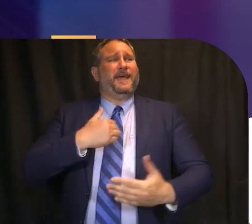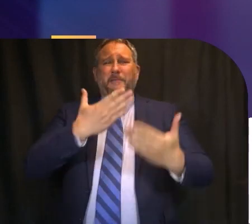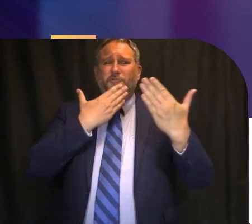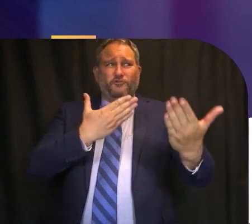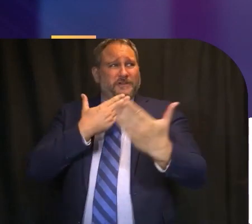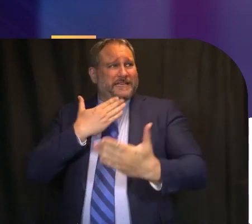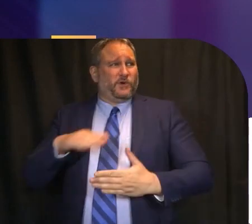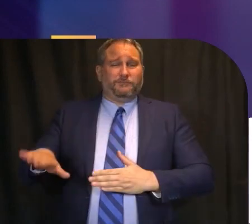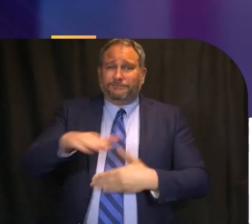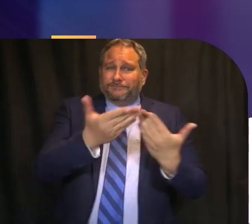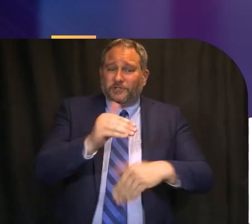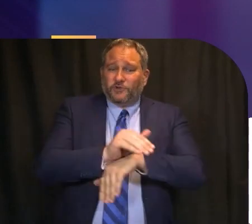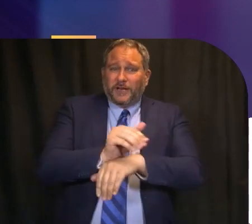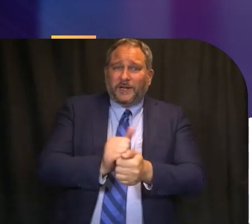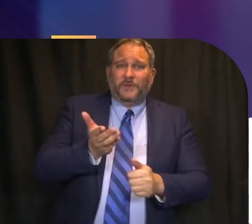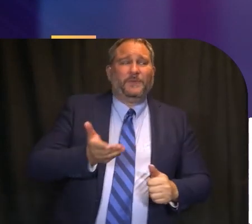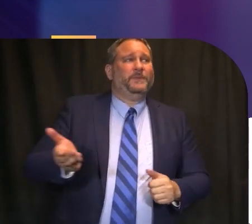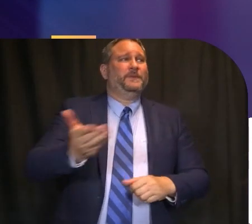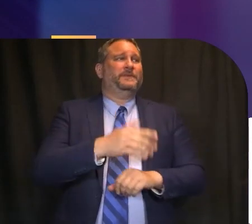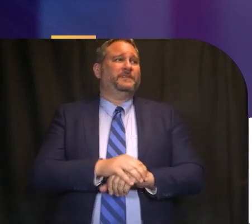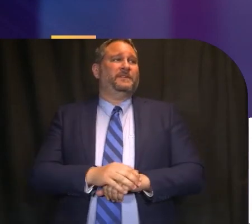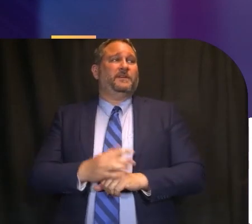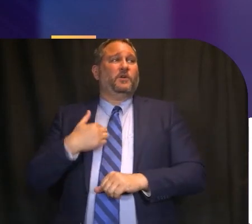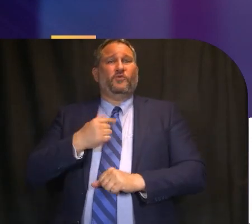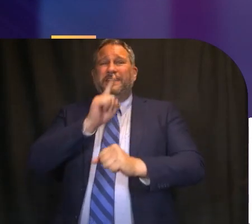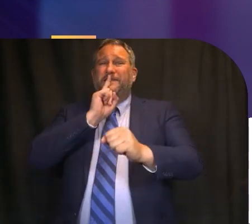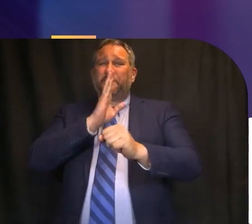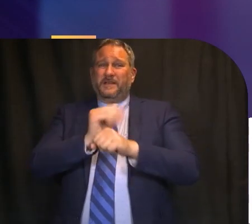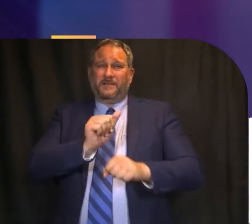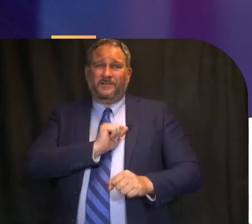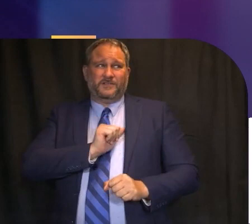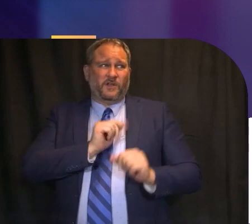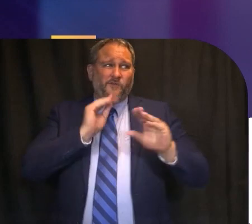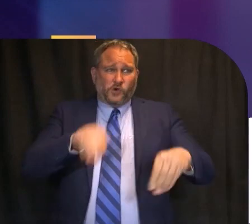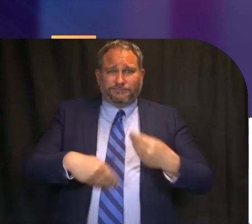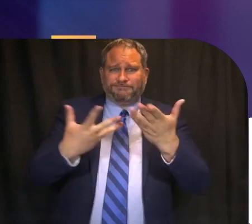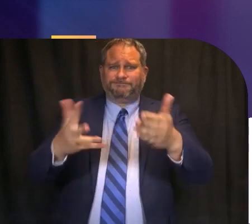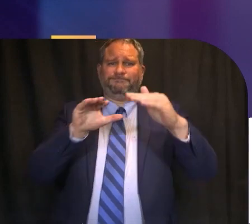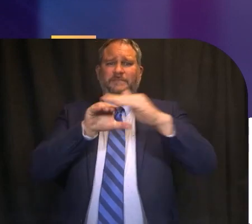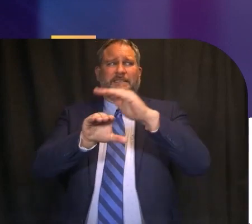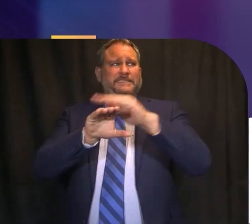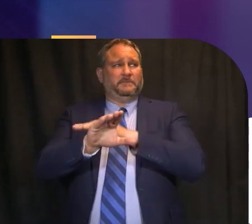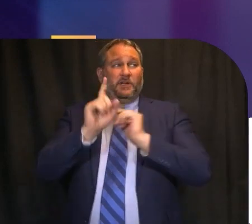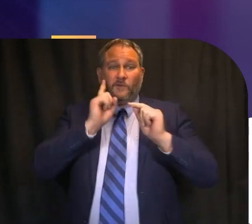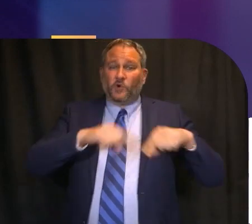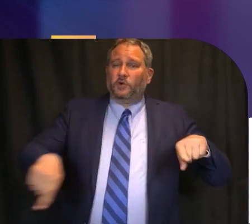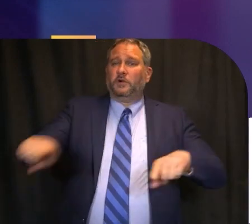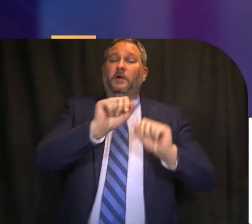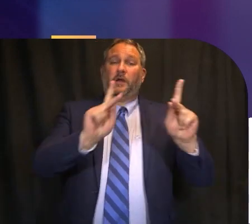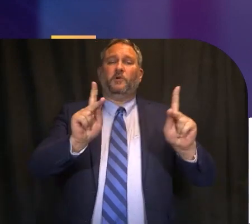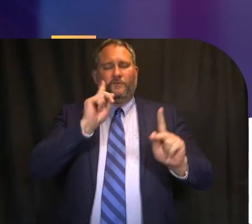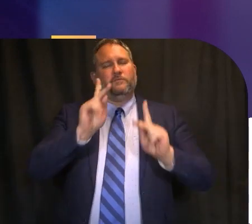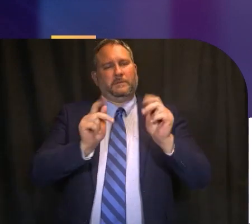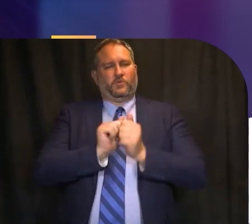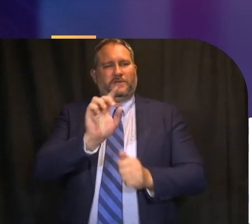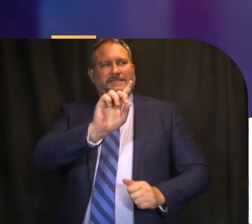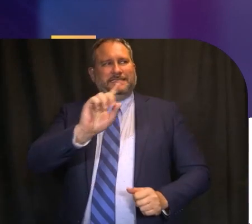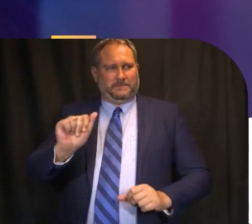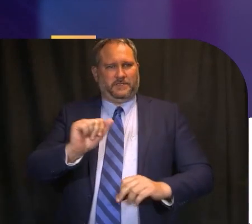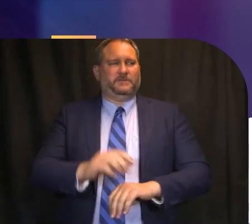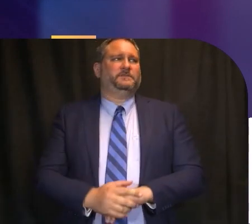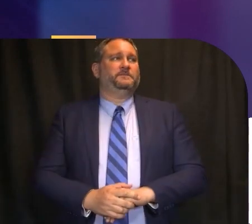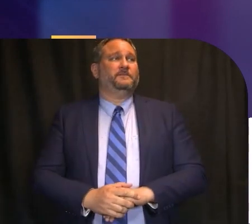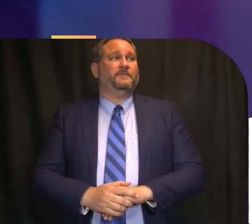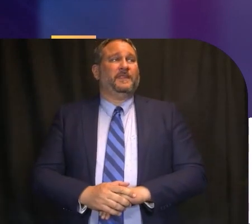improving access and opportunity for people with disabilities. While the Americans with Disabilities Act was and is